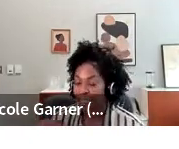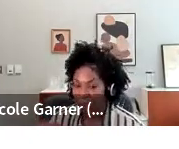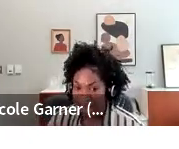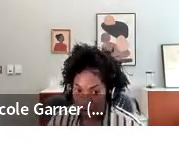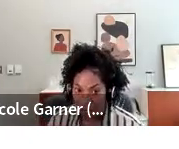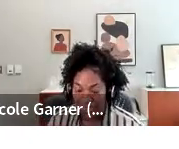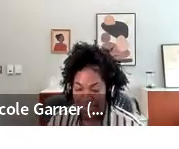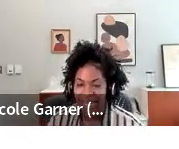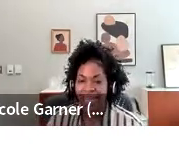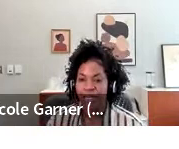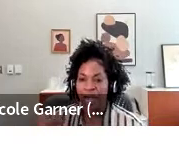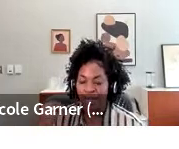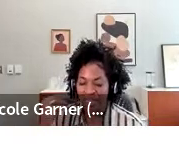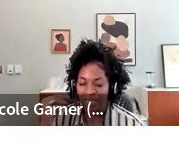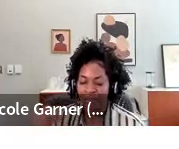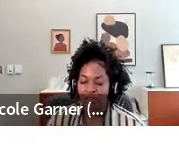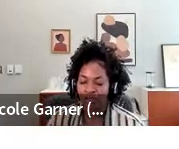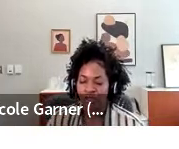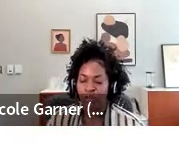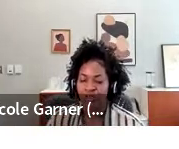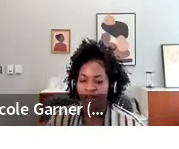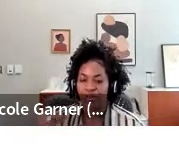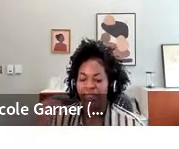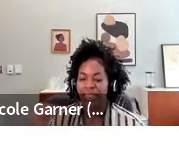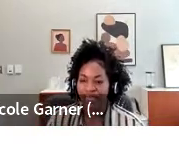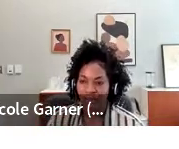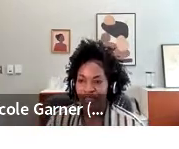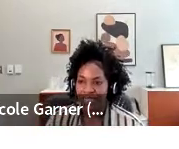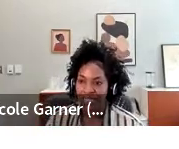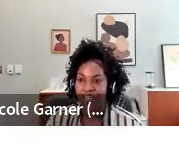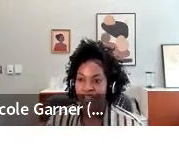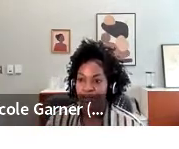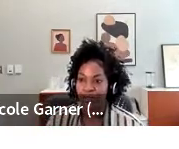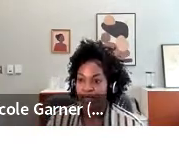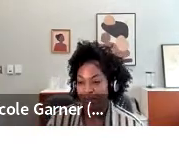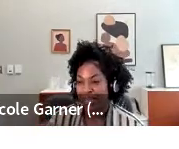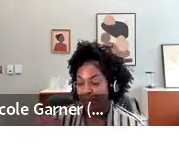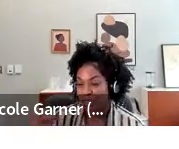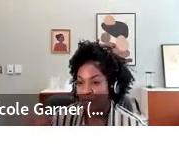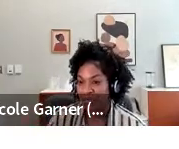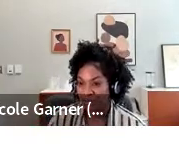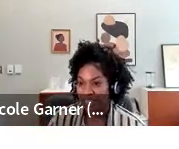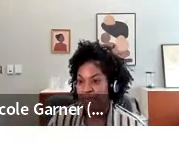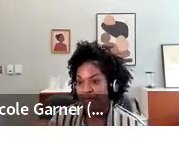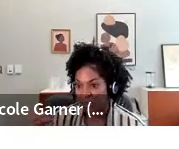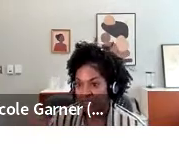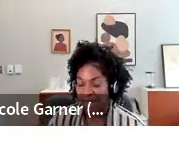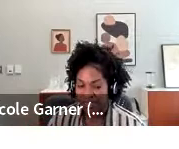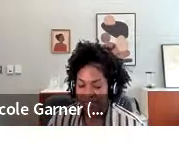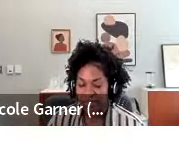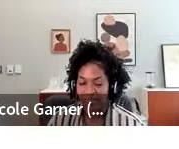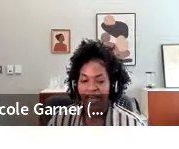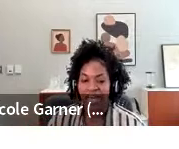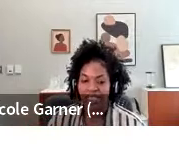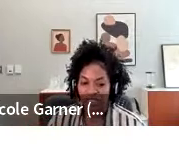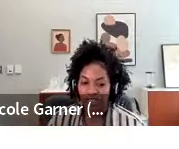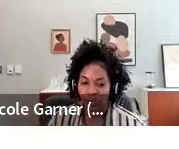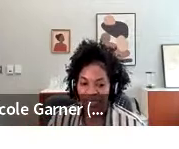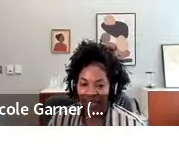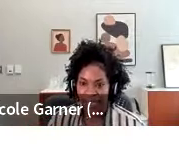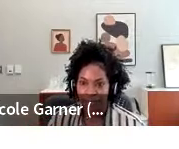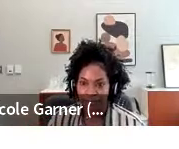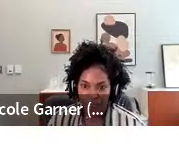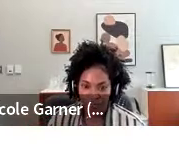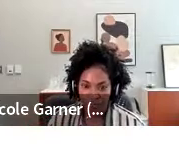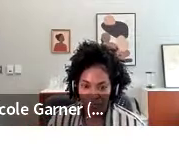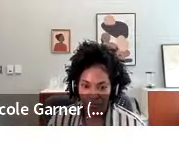for community empowerment and being able to not only hear the needs of the community, but being able to pivot and be responsive as much as